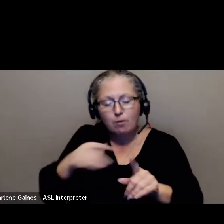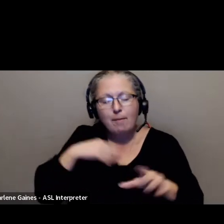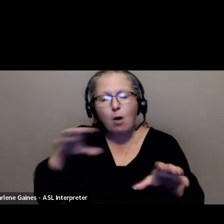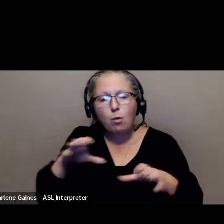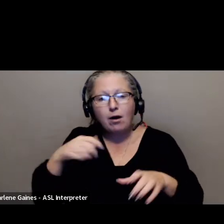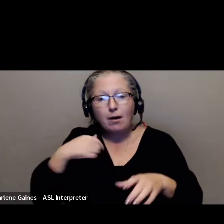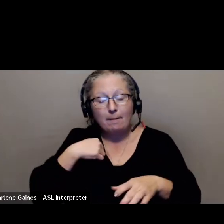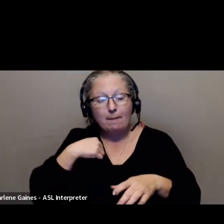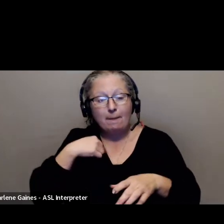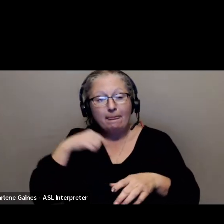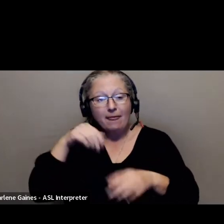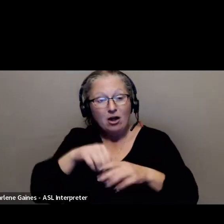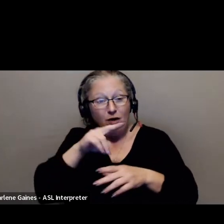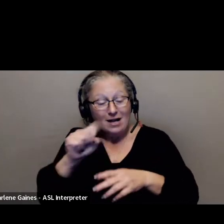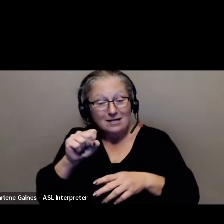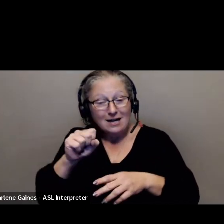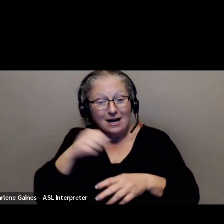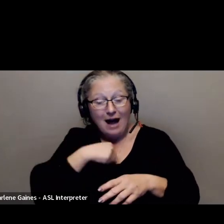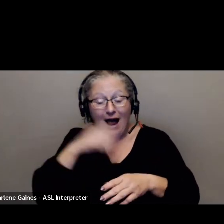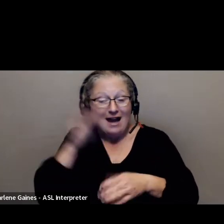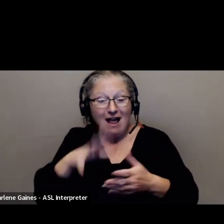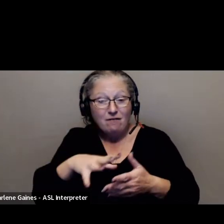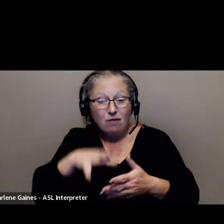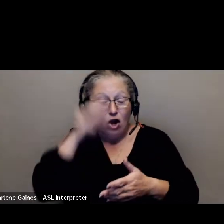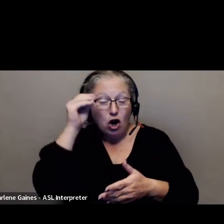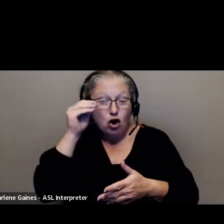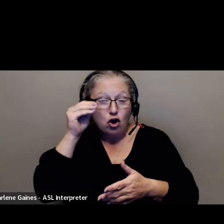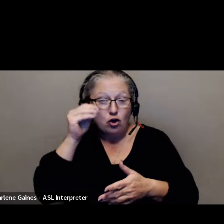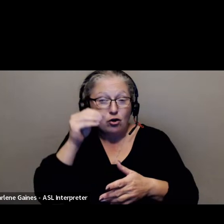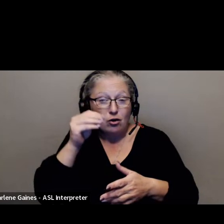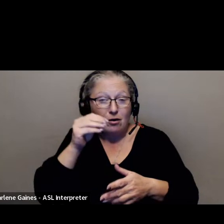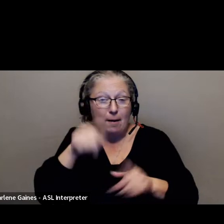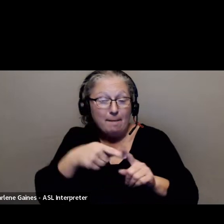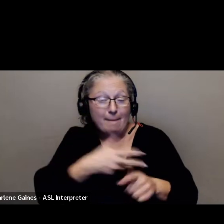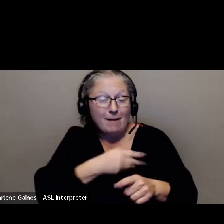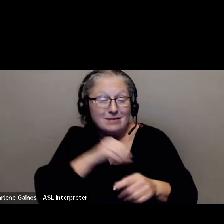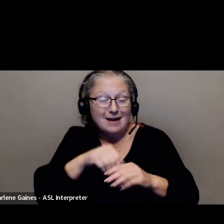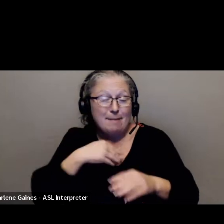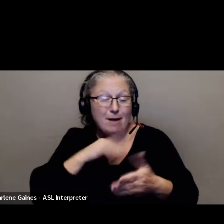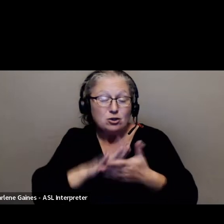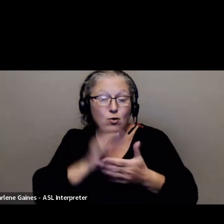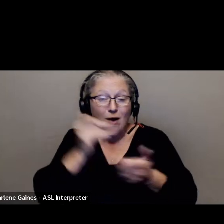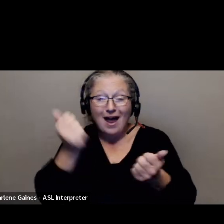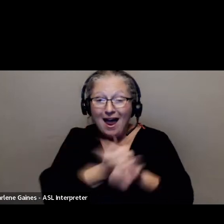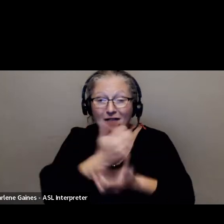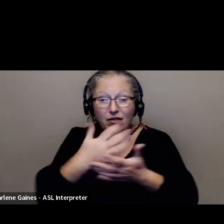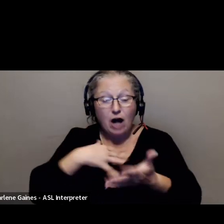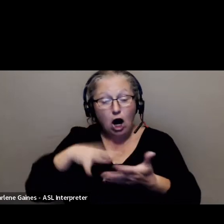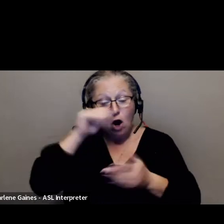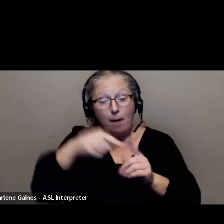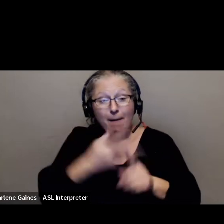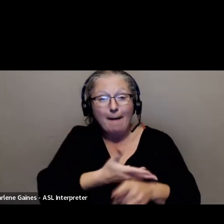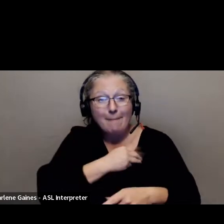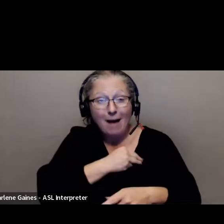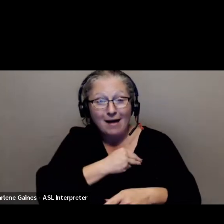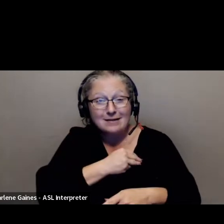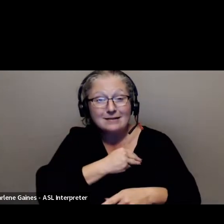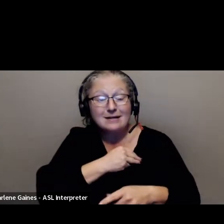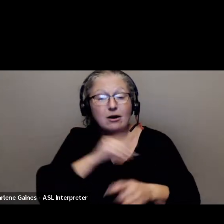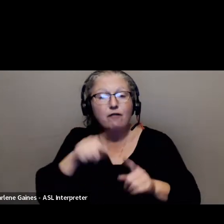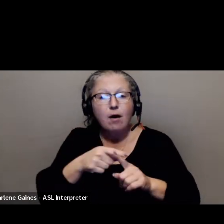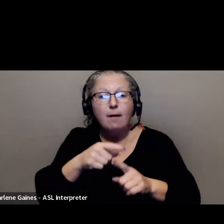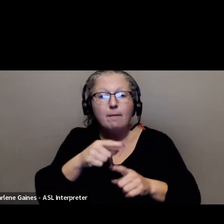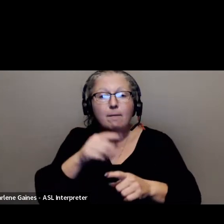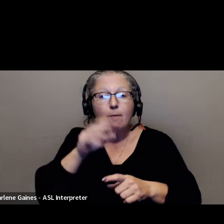States, I never learned anything about my history from school. Everything I know about Palestinian history comes from oral